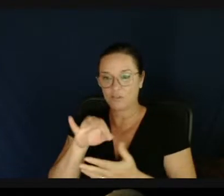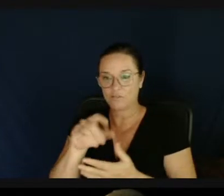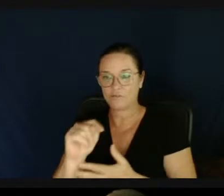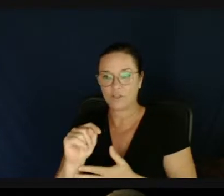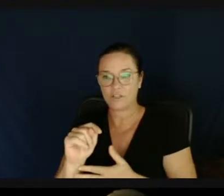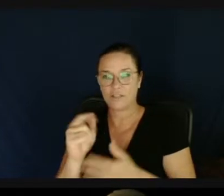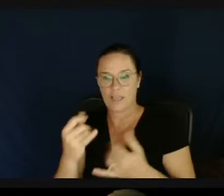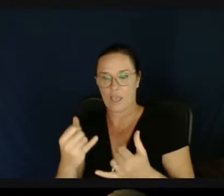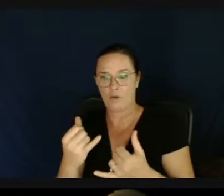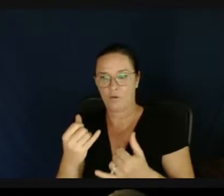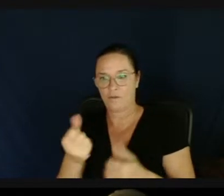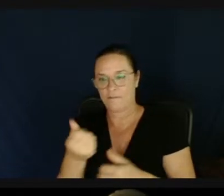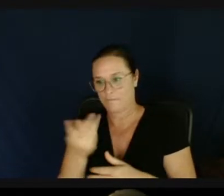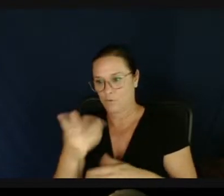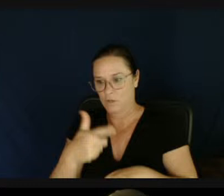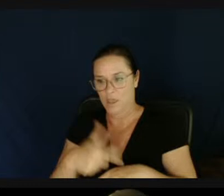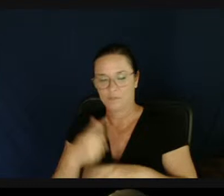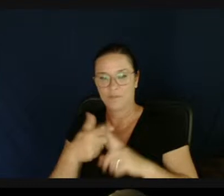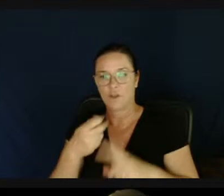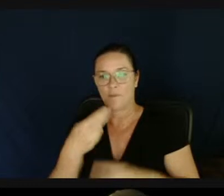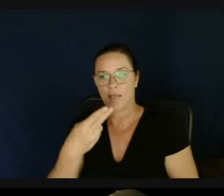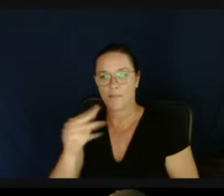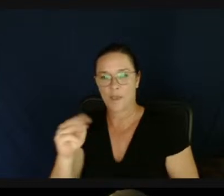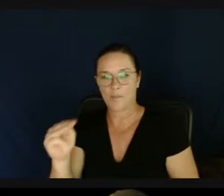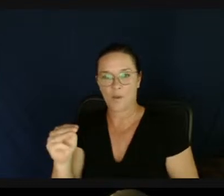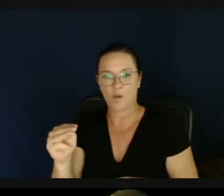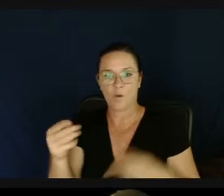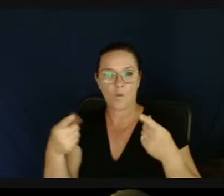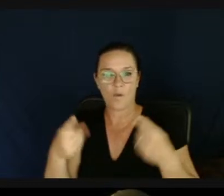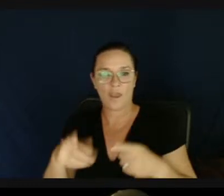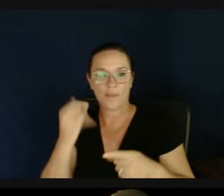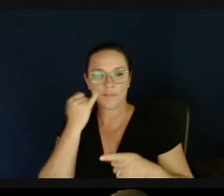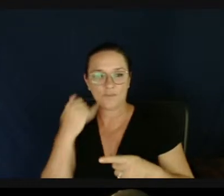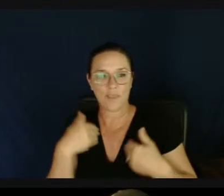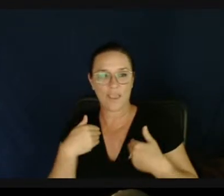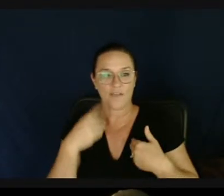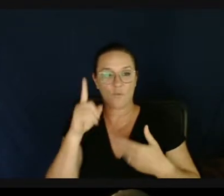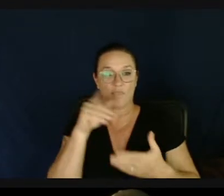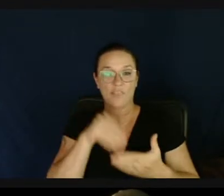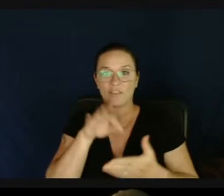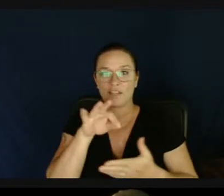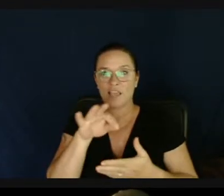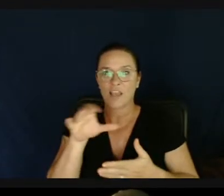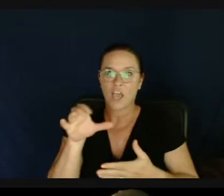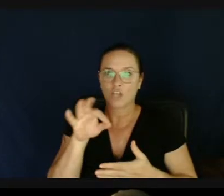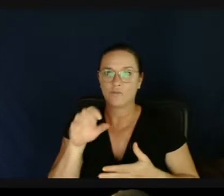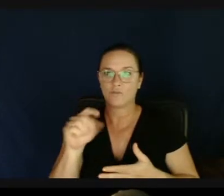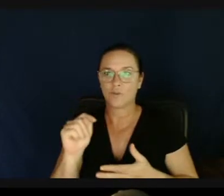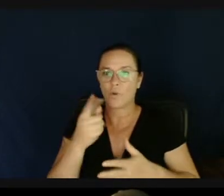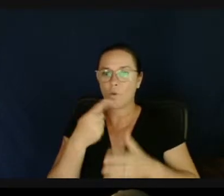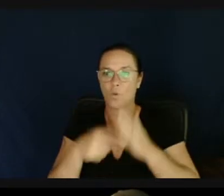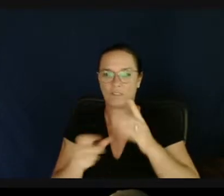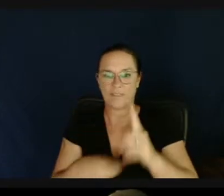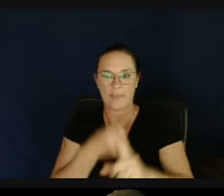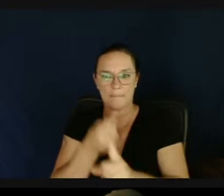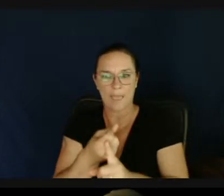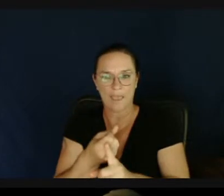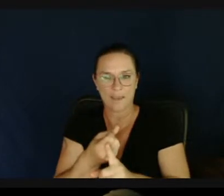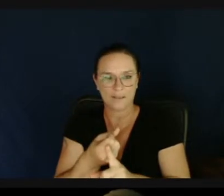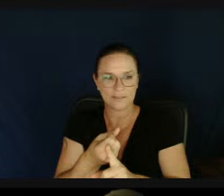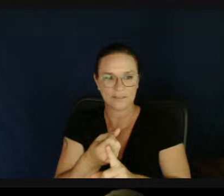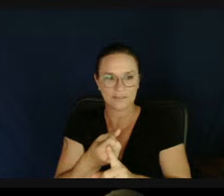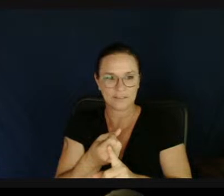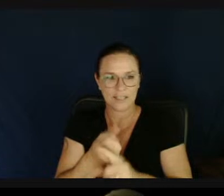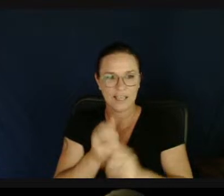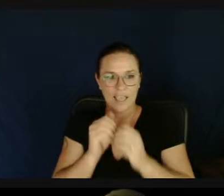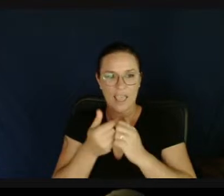from Halemaʻumaʻu. What might happen if we had a 1,900-foot fountain? What would the impact be? How would